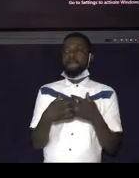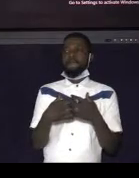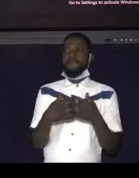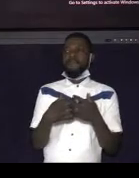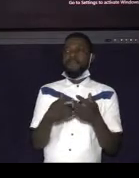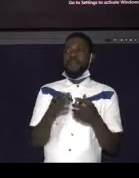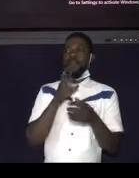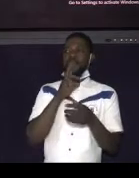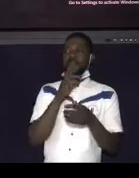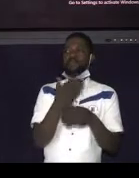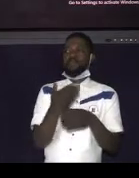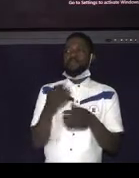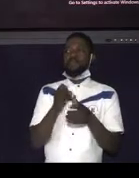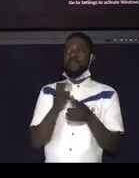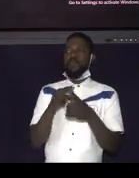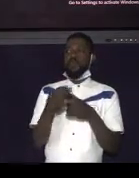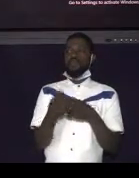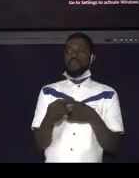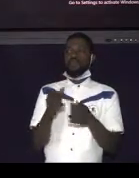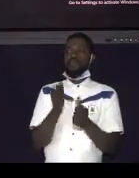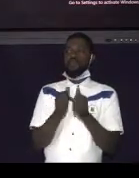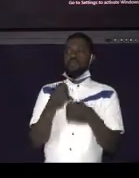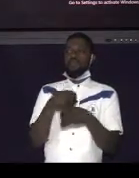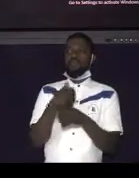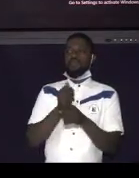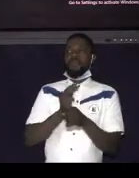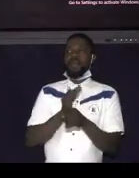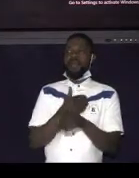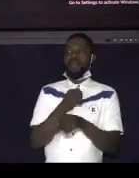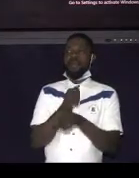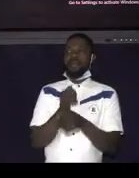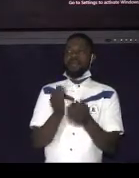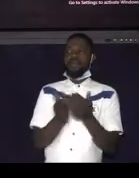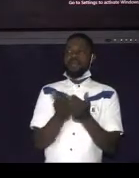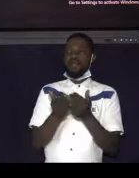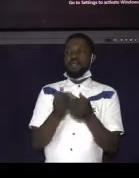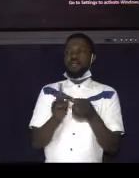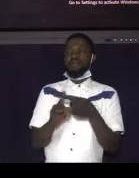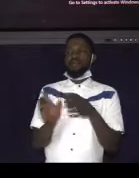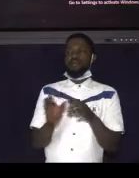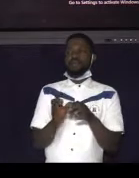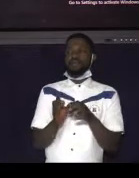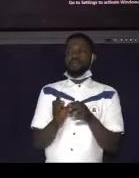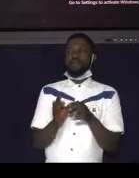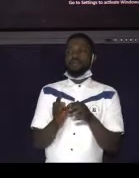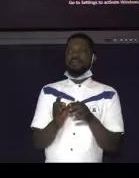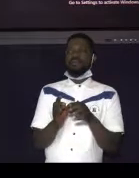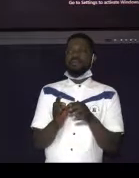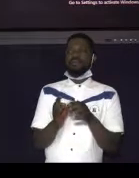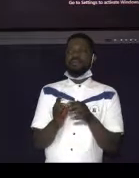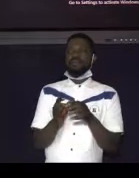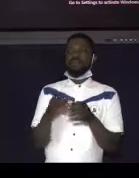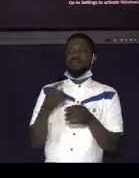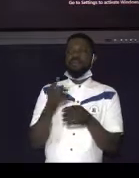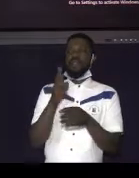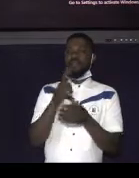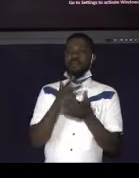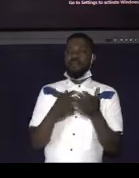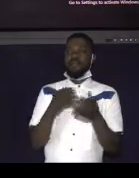machines are tools or instruments which make our work easier to do. The 3 parts of a